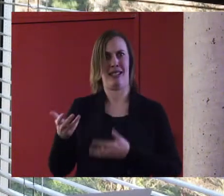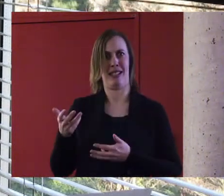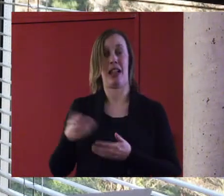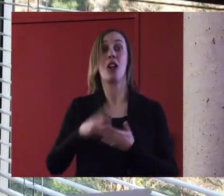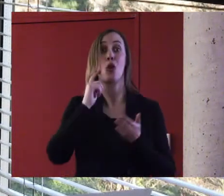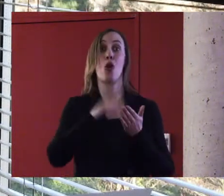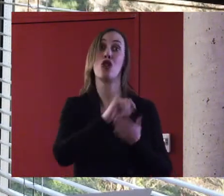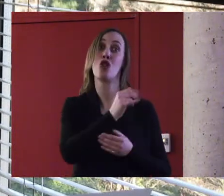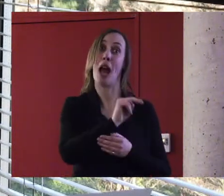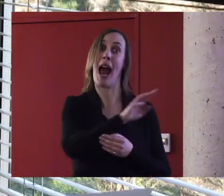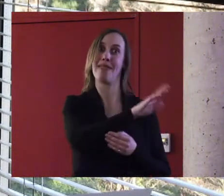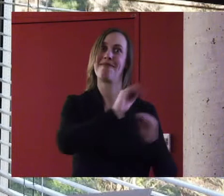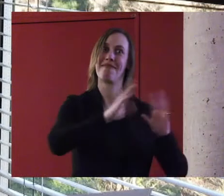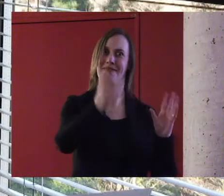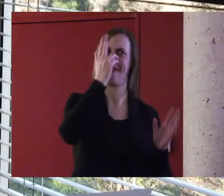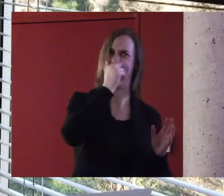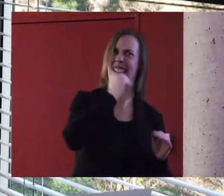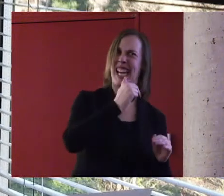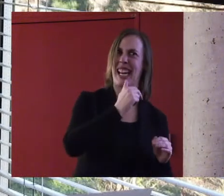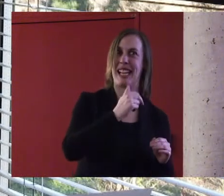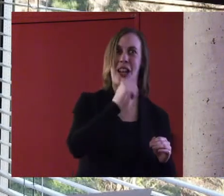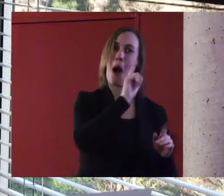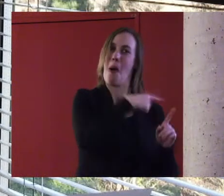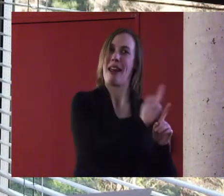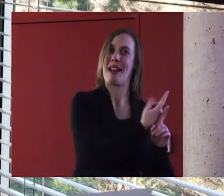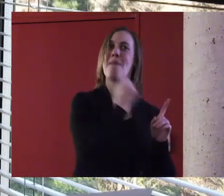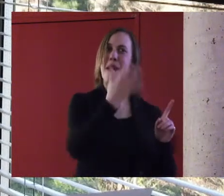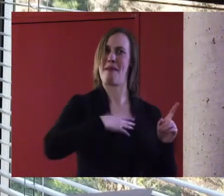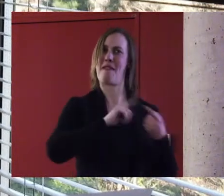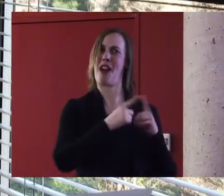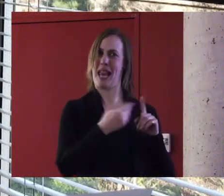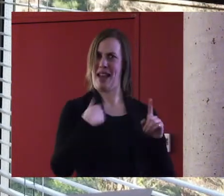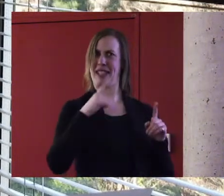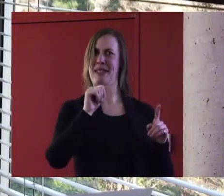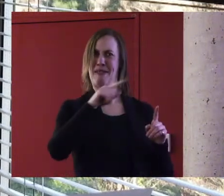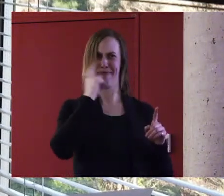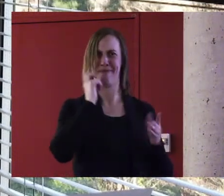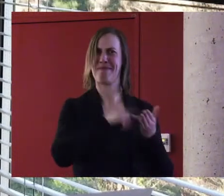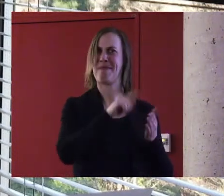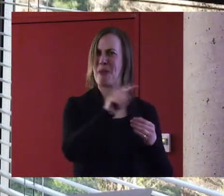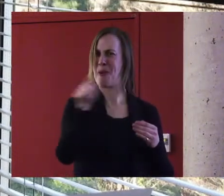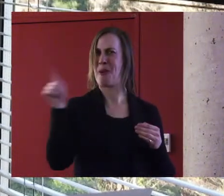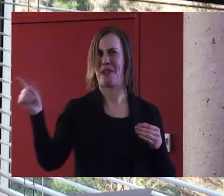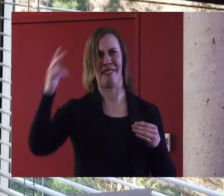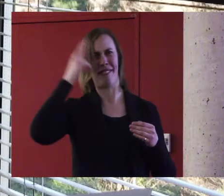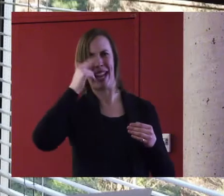only Jen, but most of my friends with disability. You may even have been surprised by the joy we sometimes